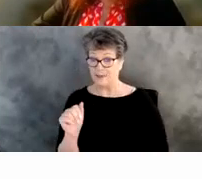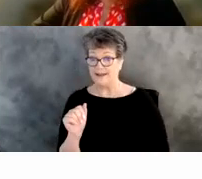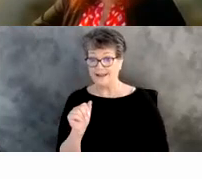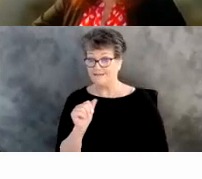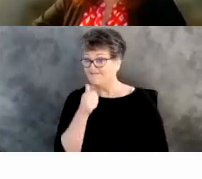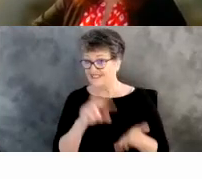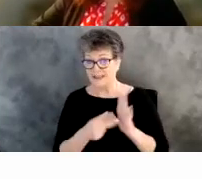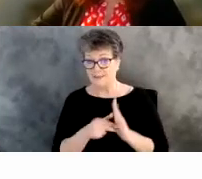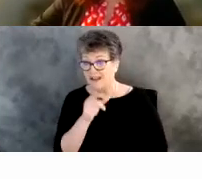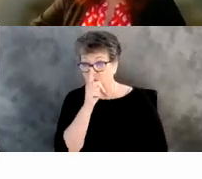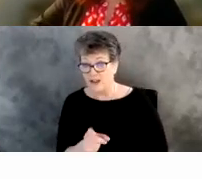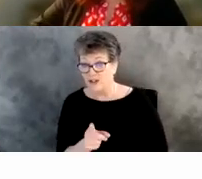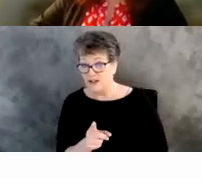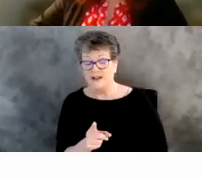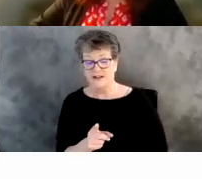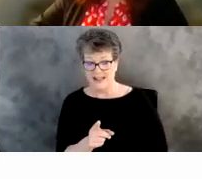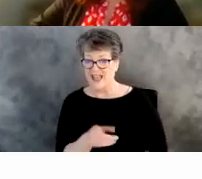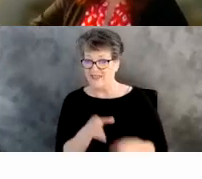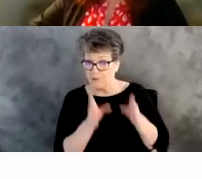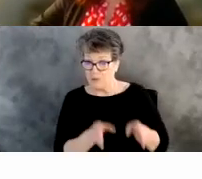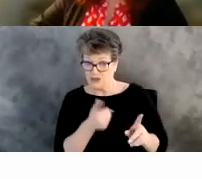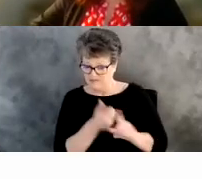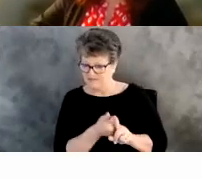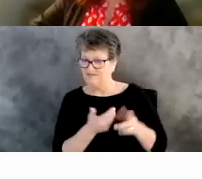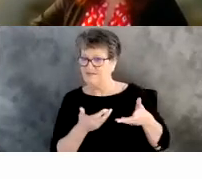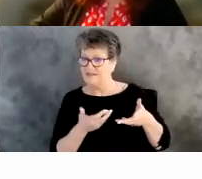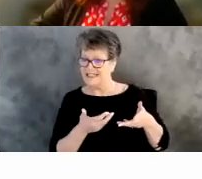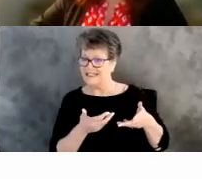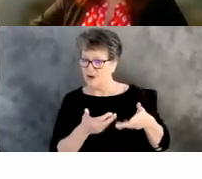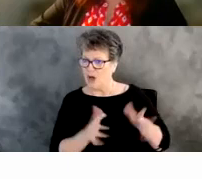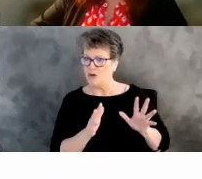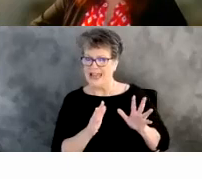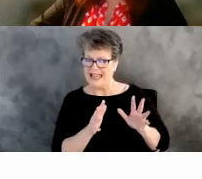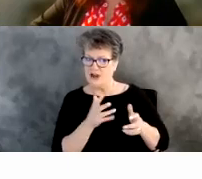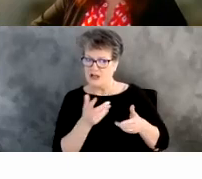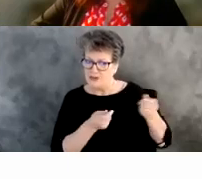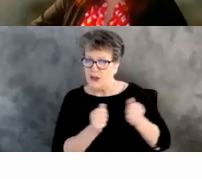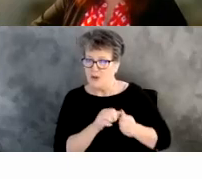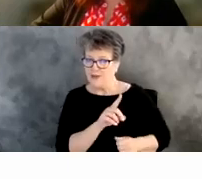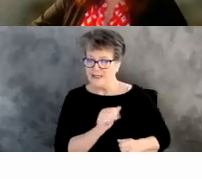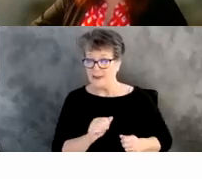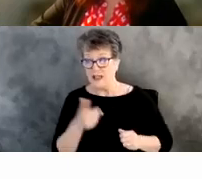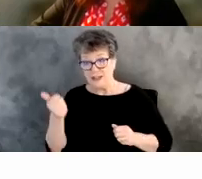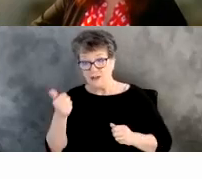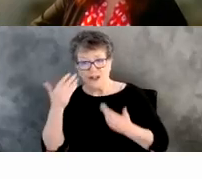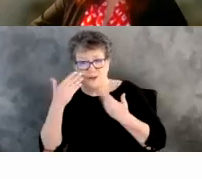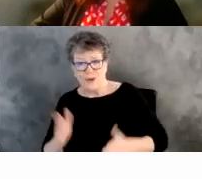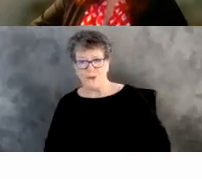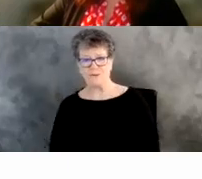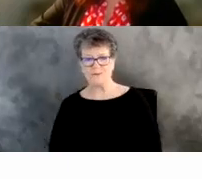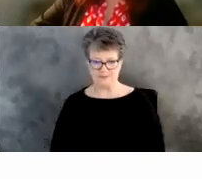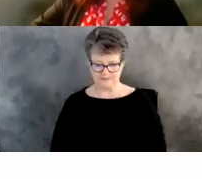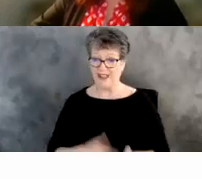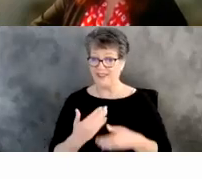not real, and that person isn't going through something that you may not be aware of. Next slide, please.